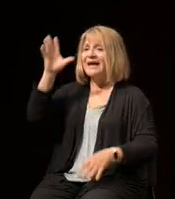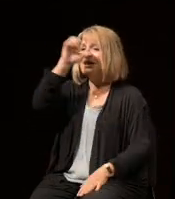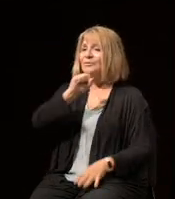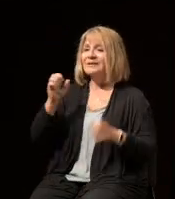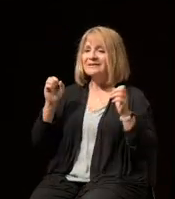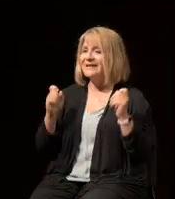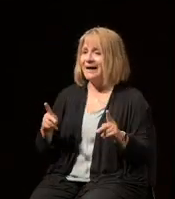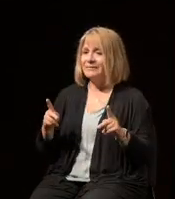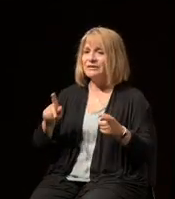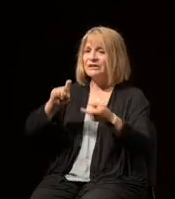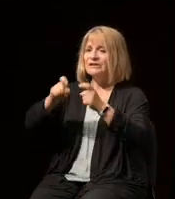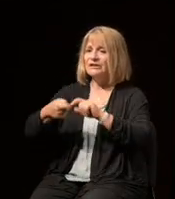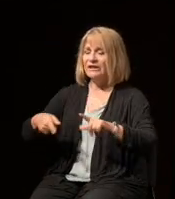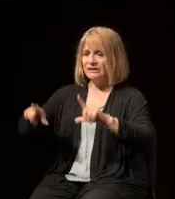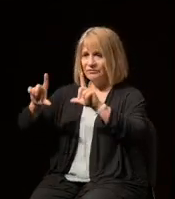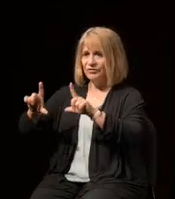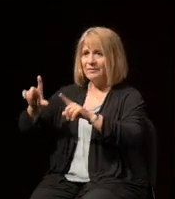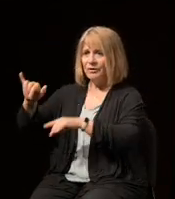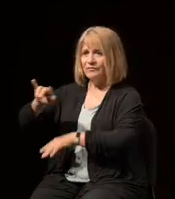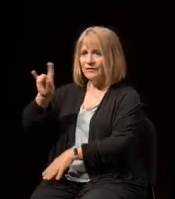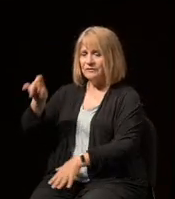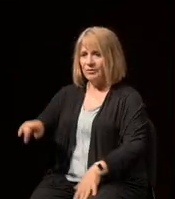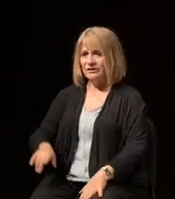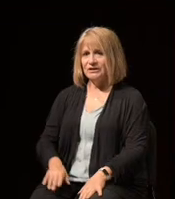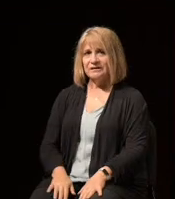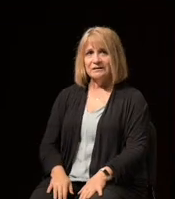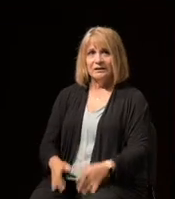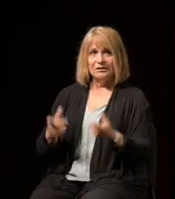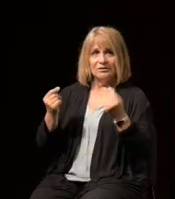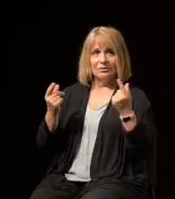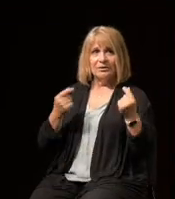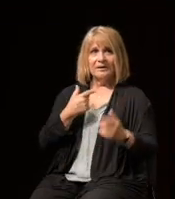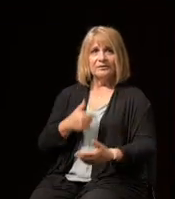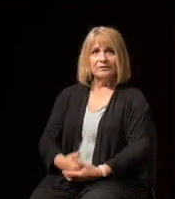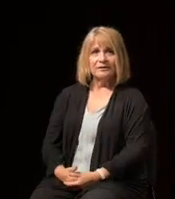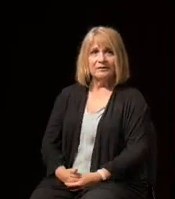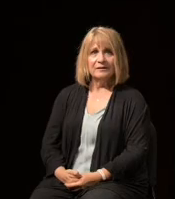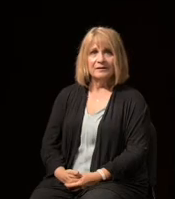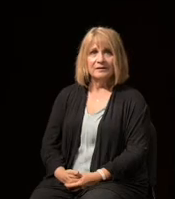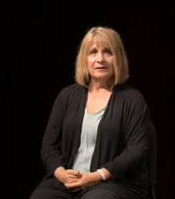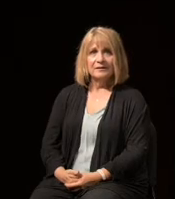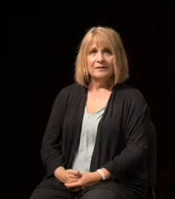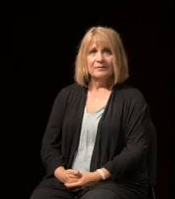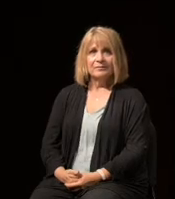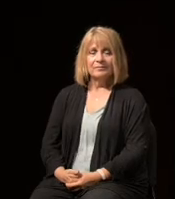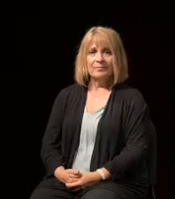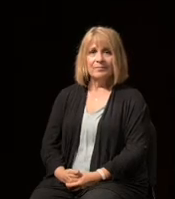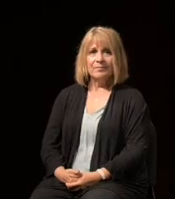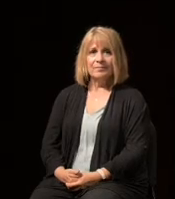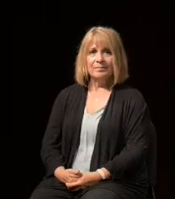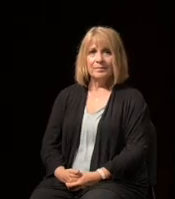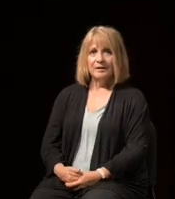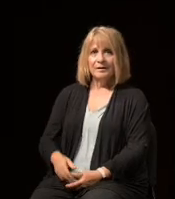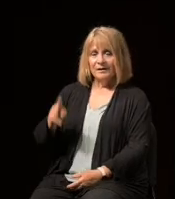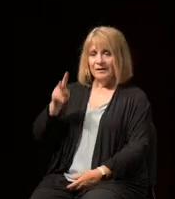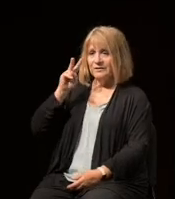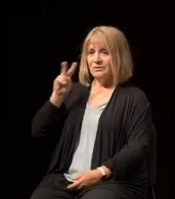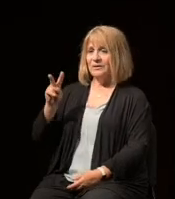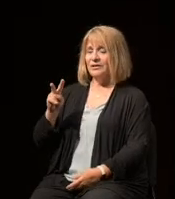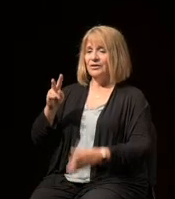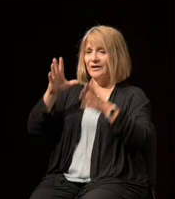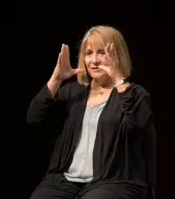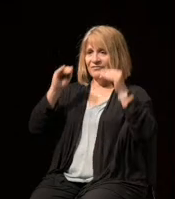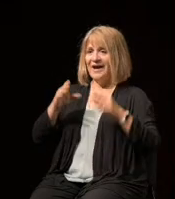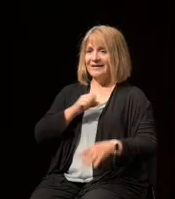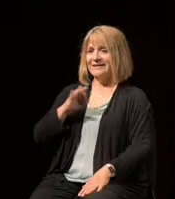questions as I suggested. So there are things you can do. One is, we look at faculty and staff diversity and how